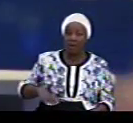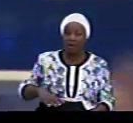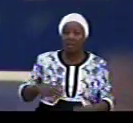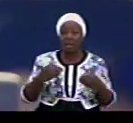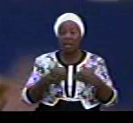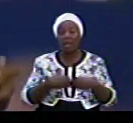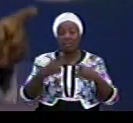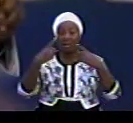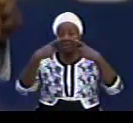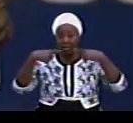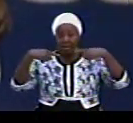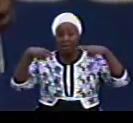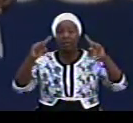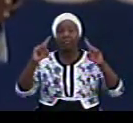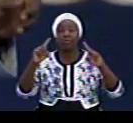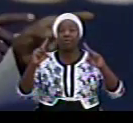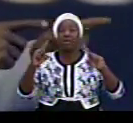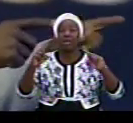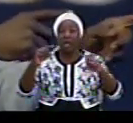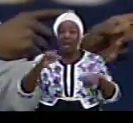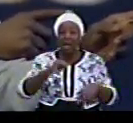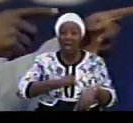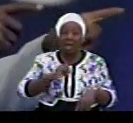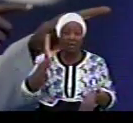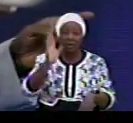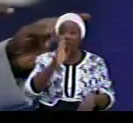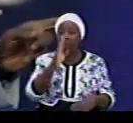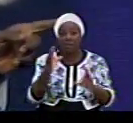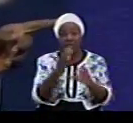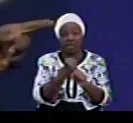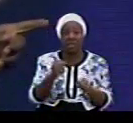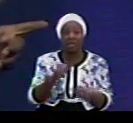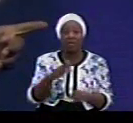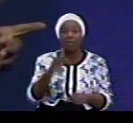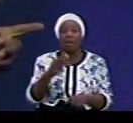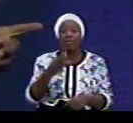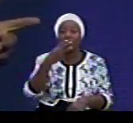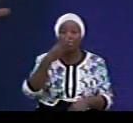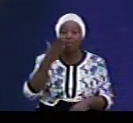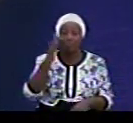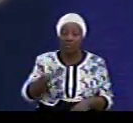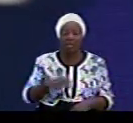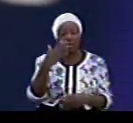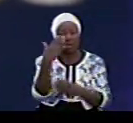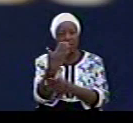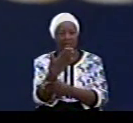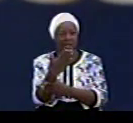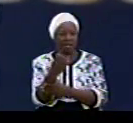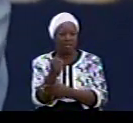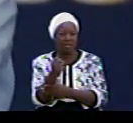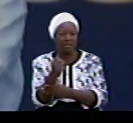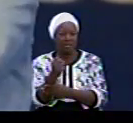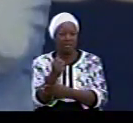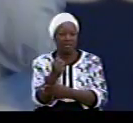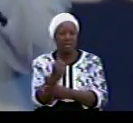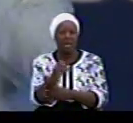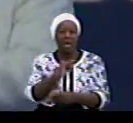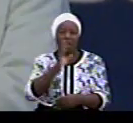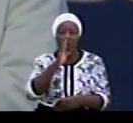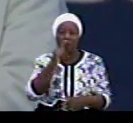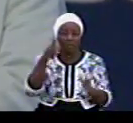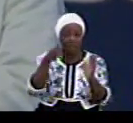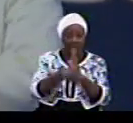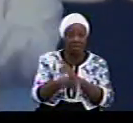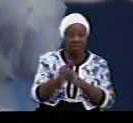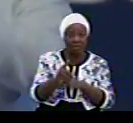declared, I will be taken by wicked hands. I will be slain, I'll be put